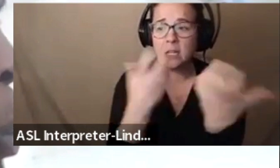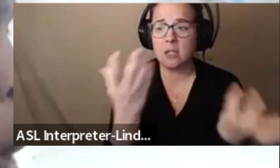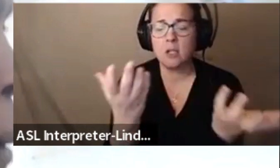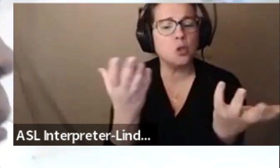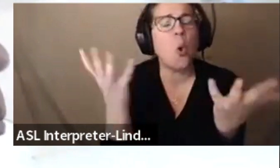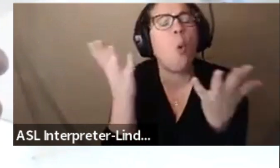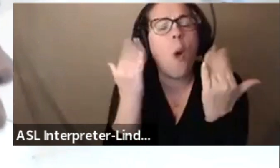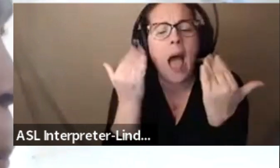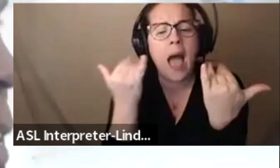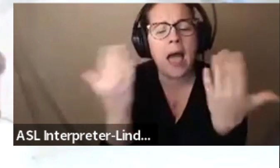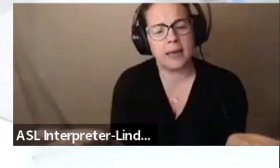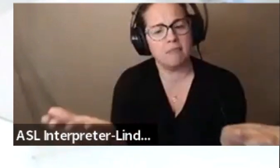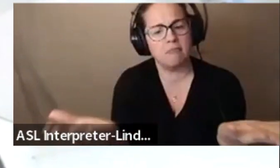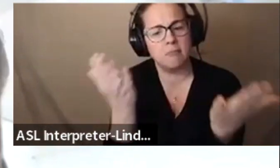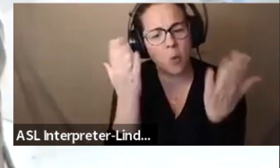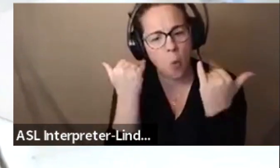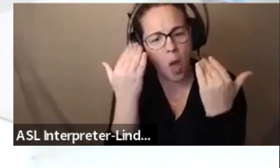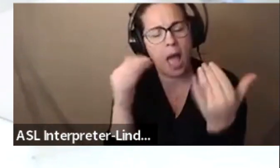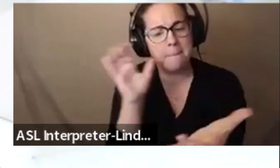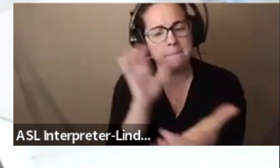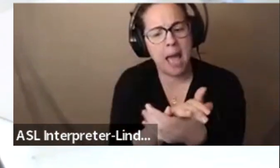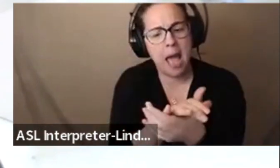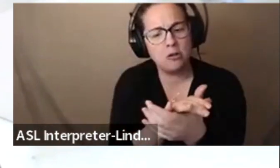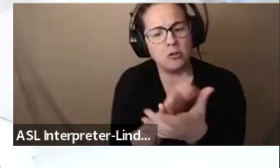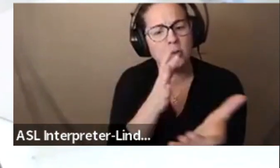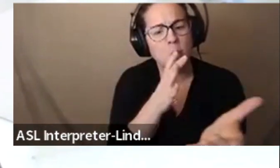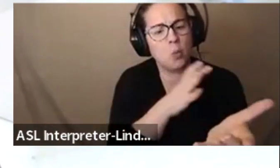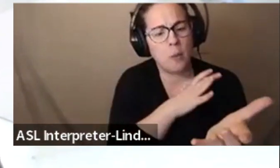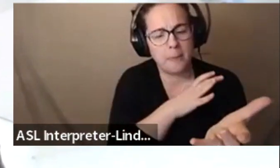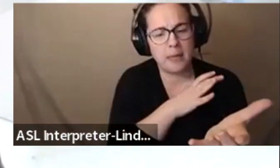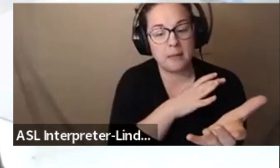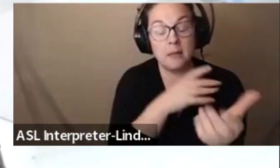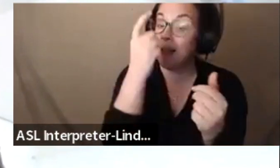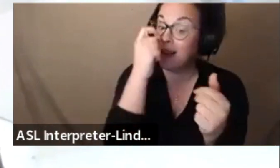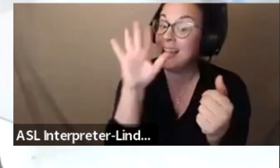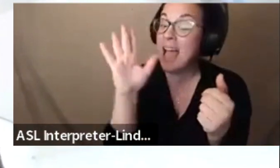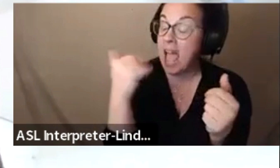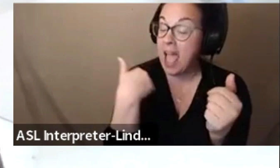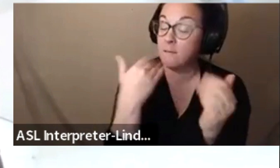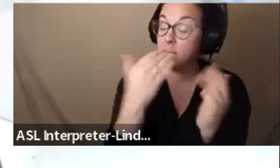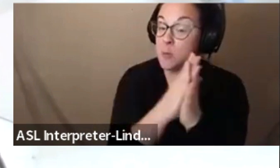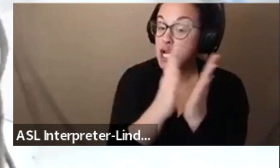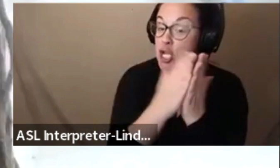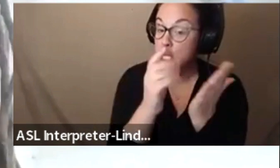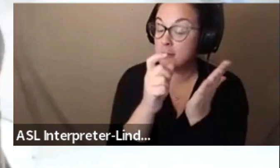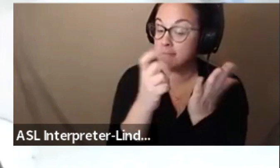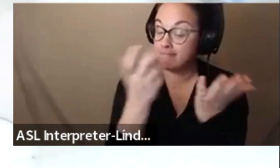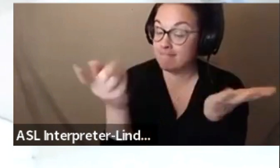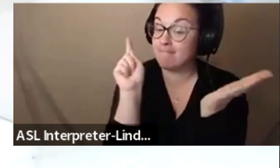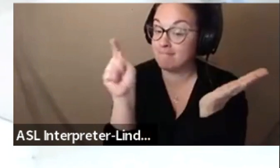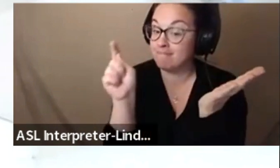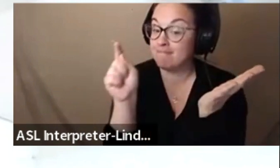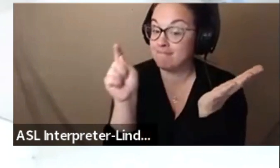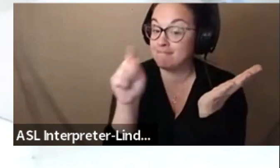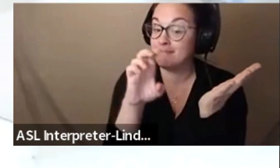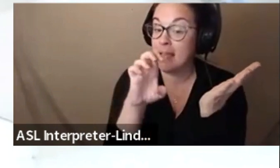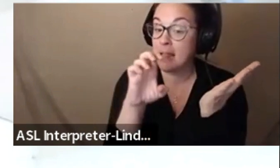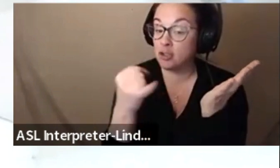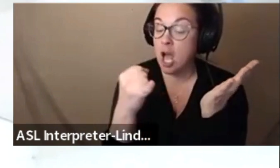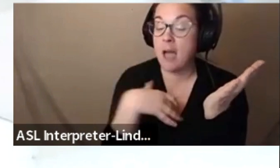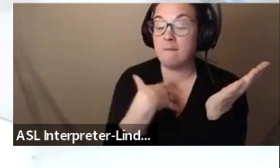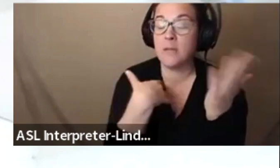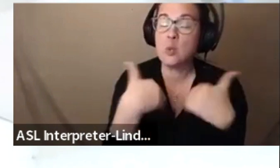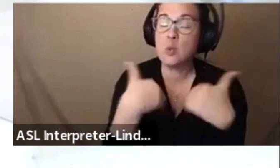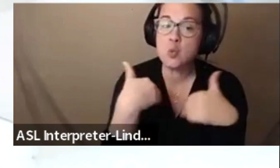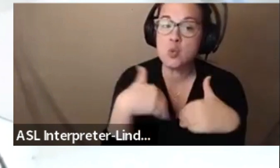advocate? What were the impulses that made him marry Renata? And reading his book is very interesting,